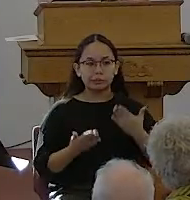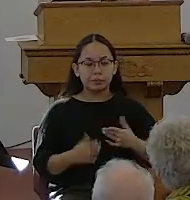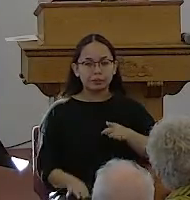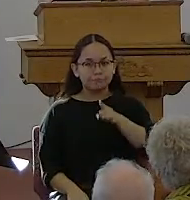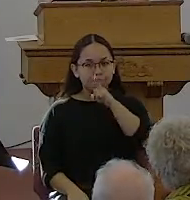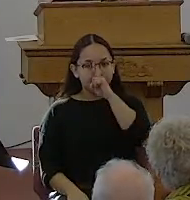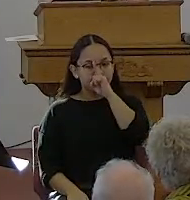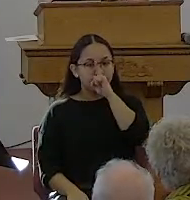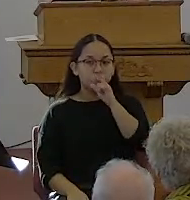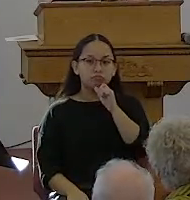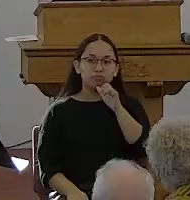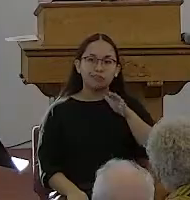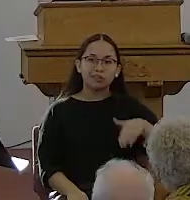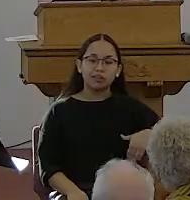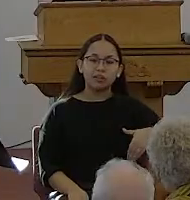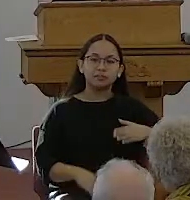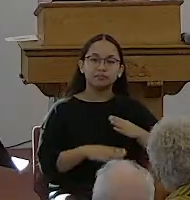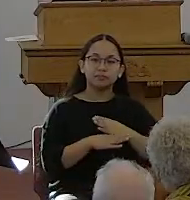our hearts.